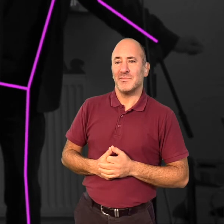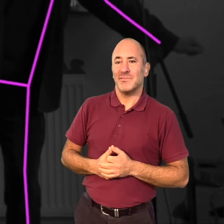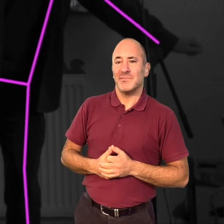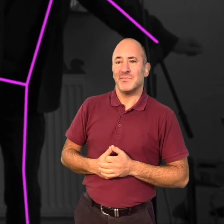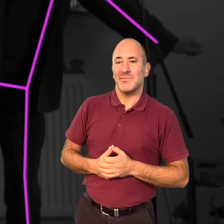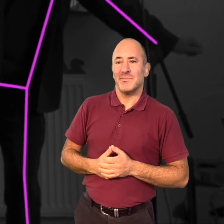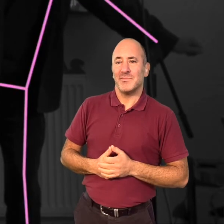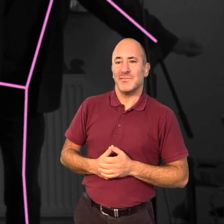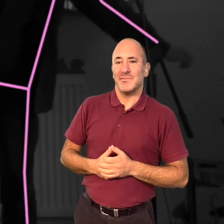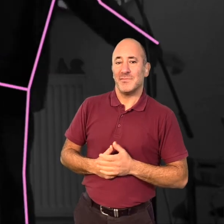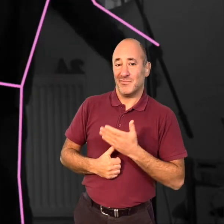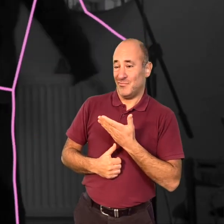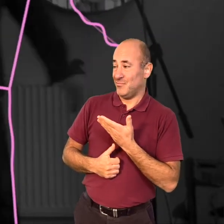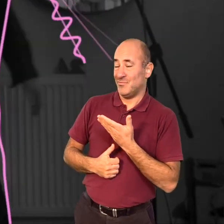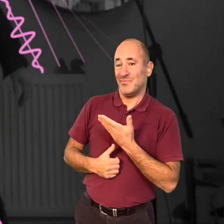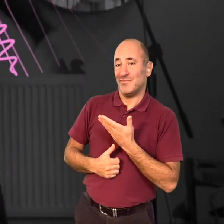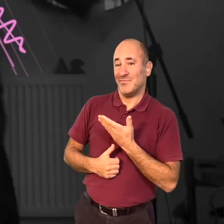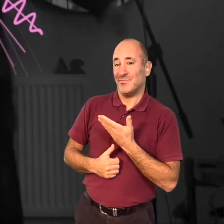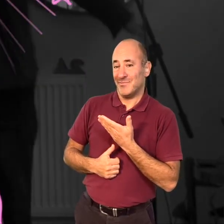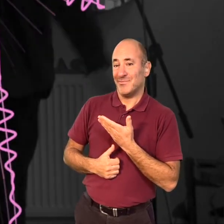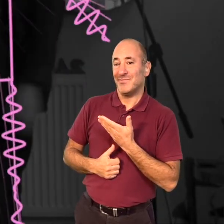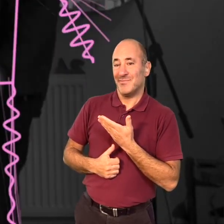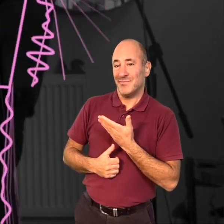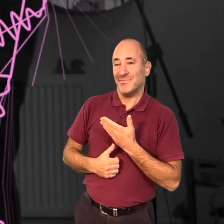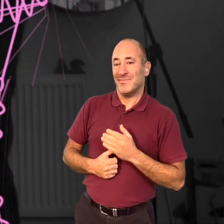F chord. You